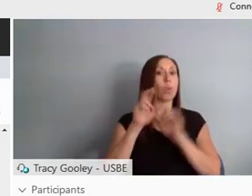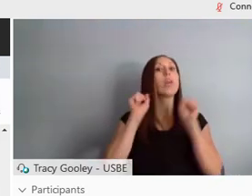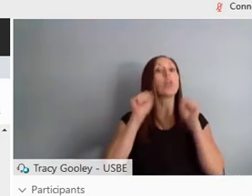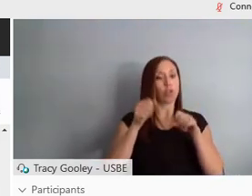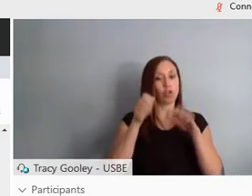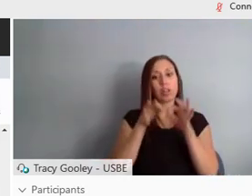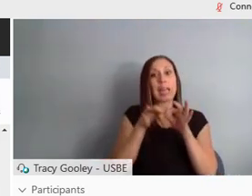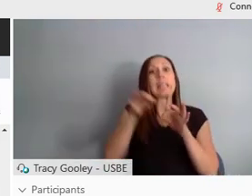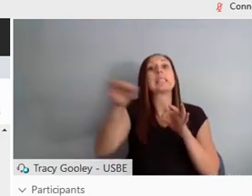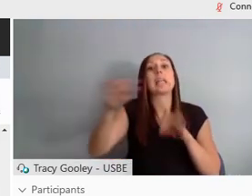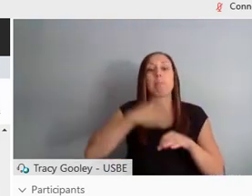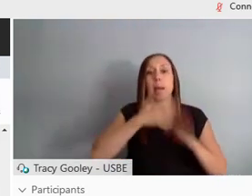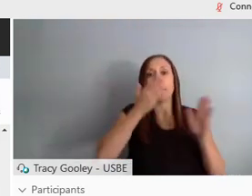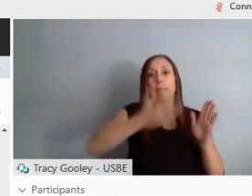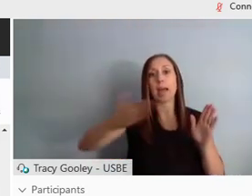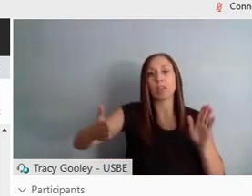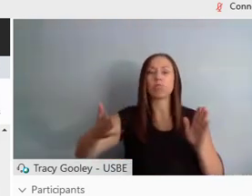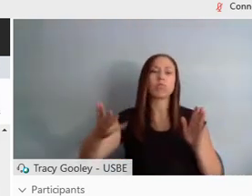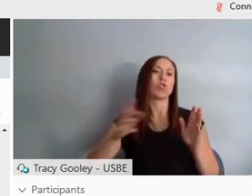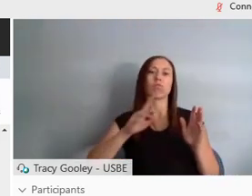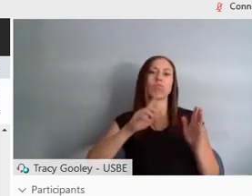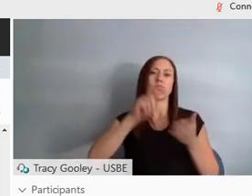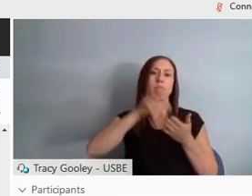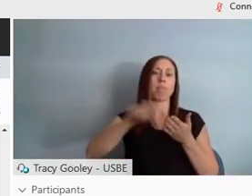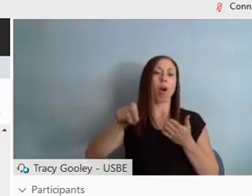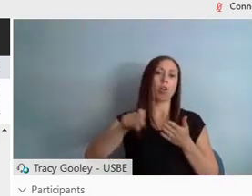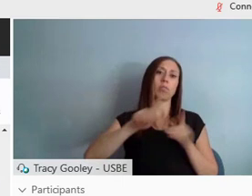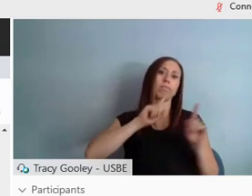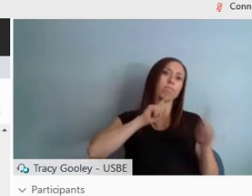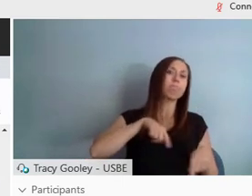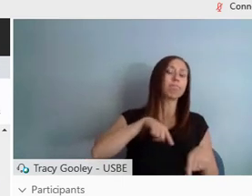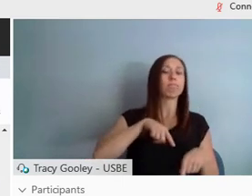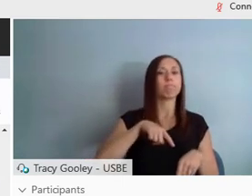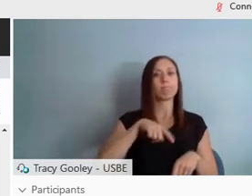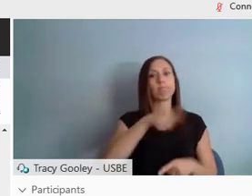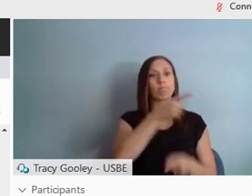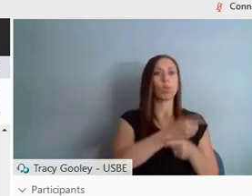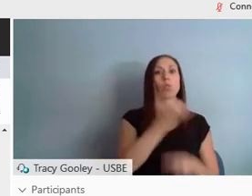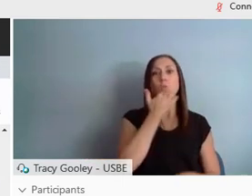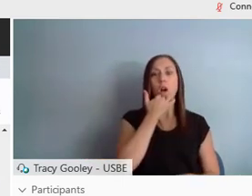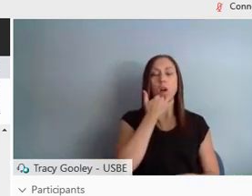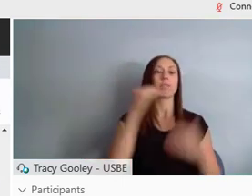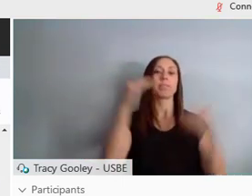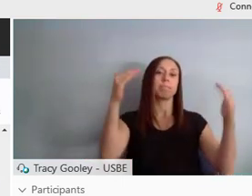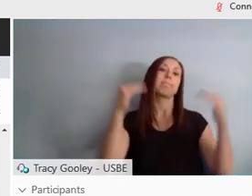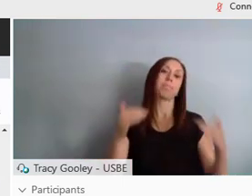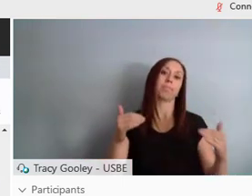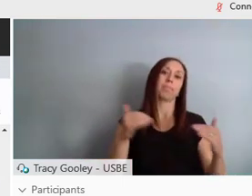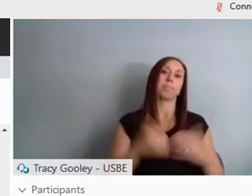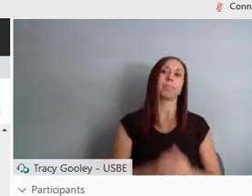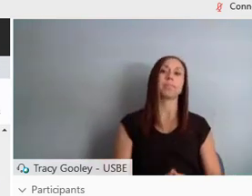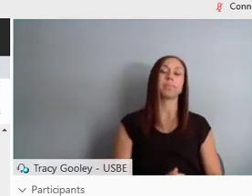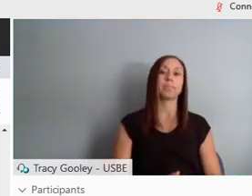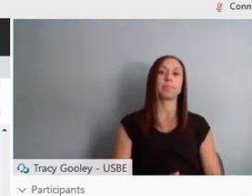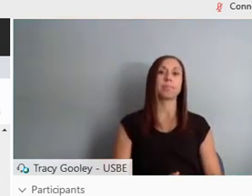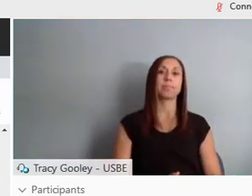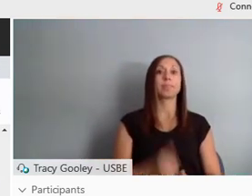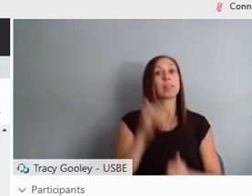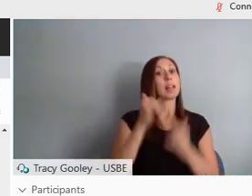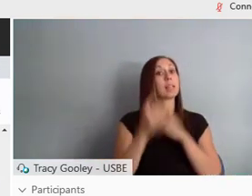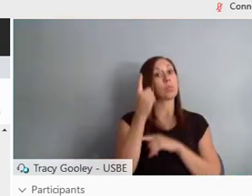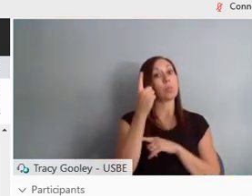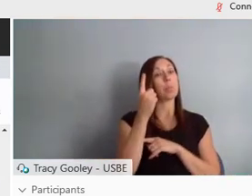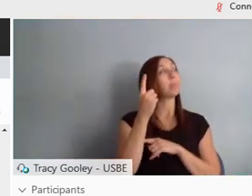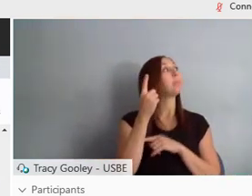you just simply mark how the student responded, correct or incorrect, and then move on to the next question.